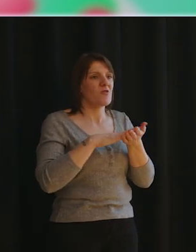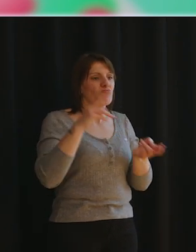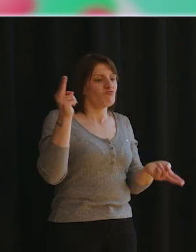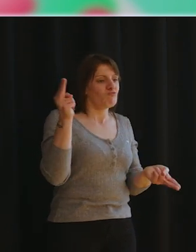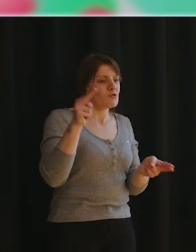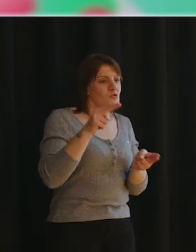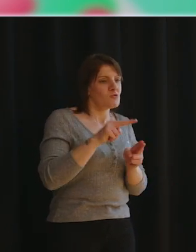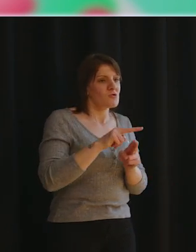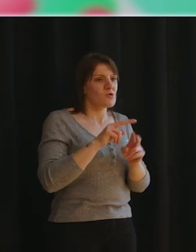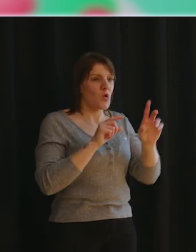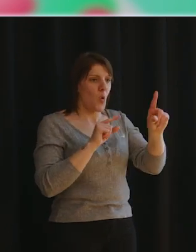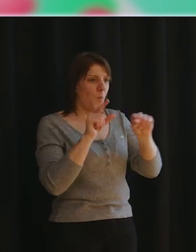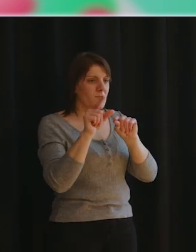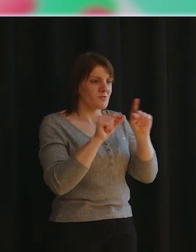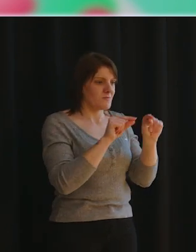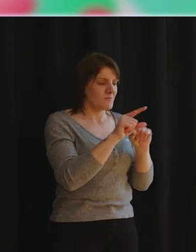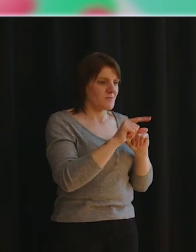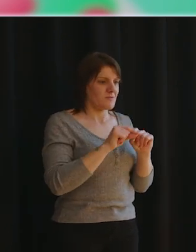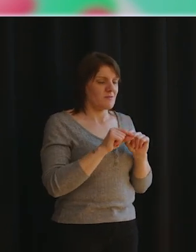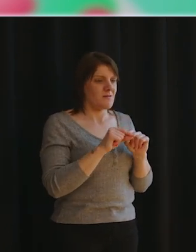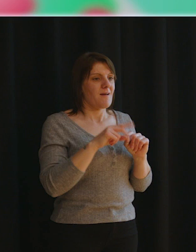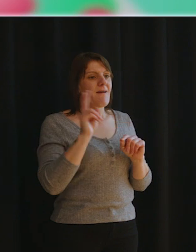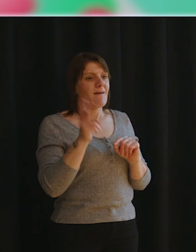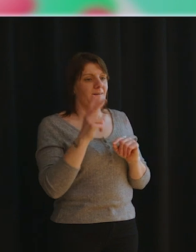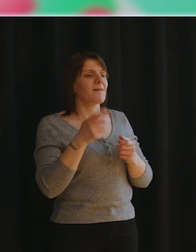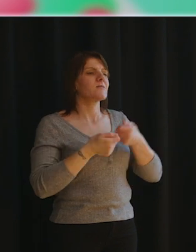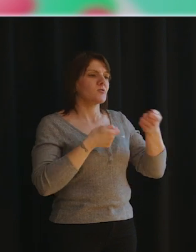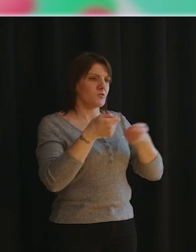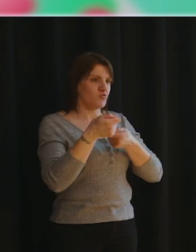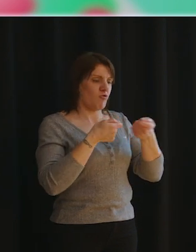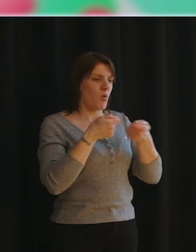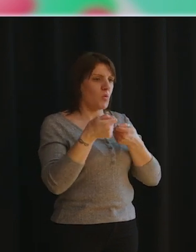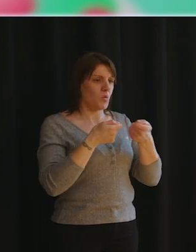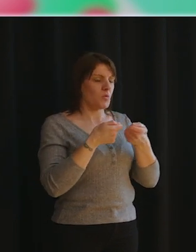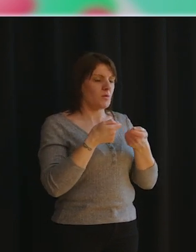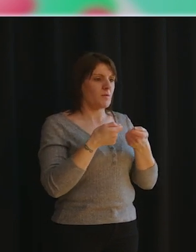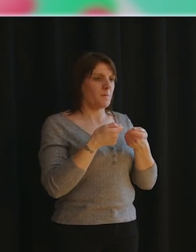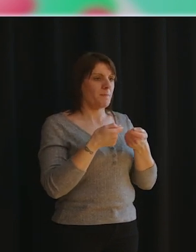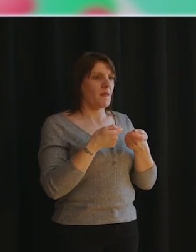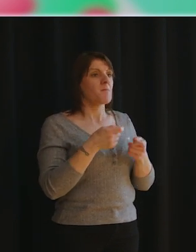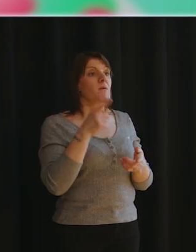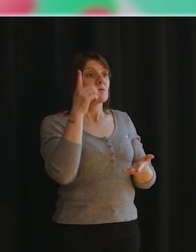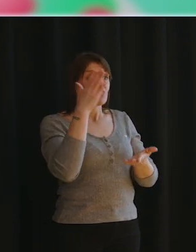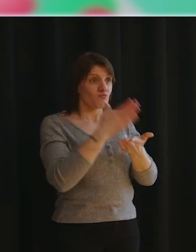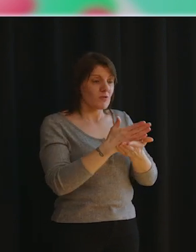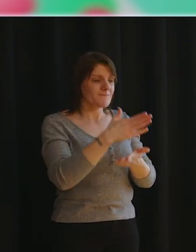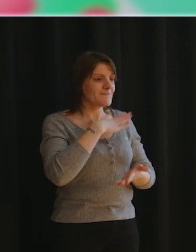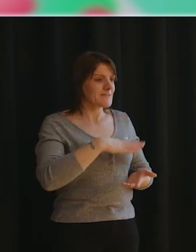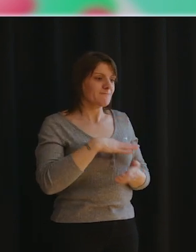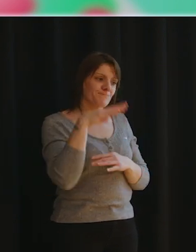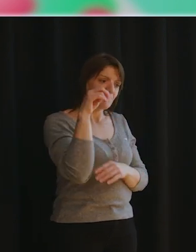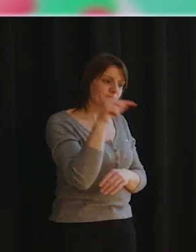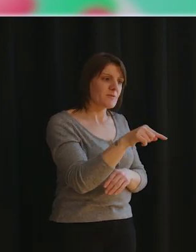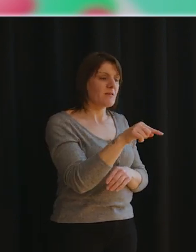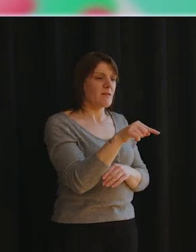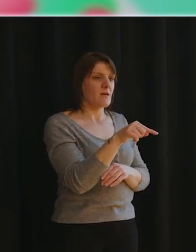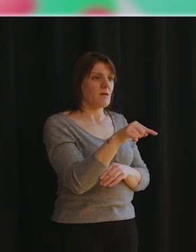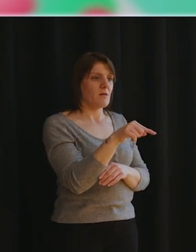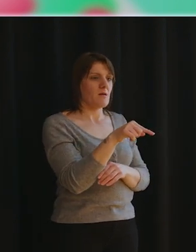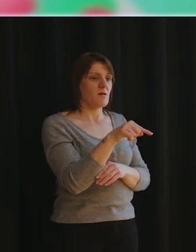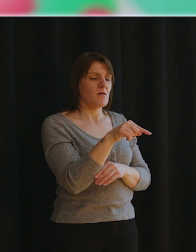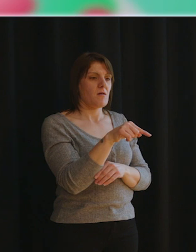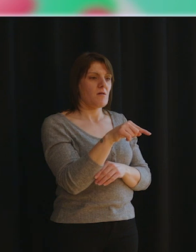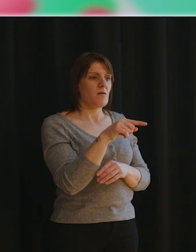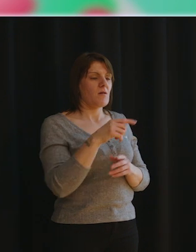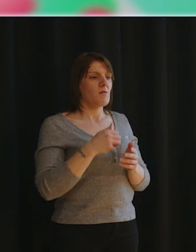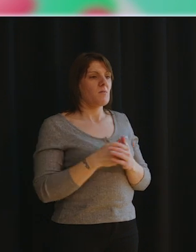okay? Again, this makes it go back to the control aspect. But the trust needs to be there between